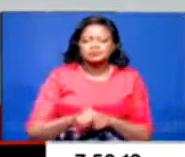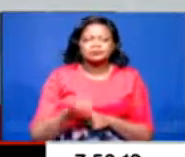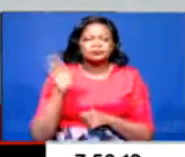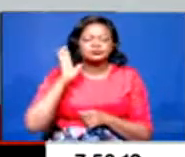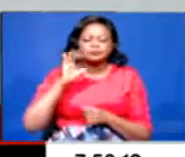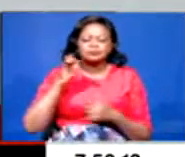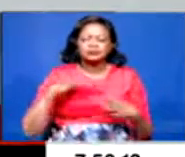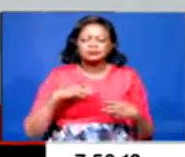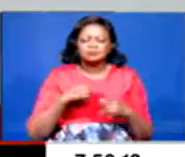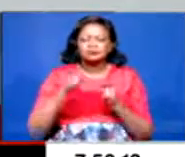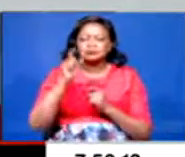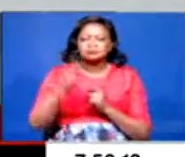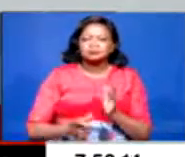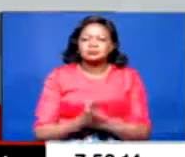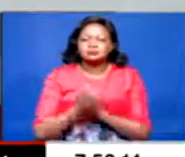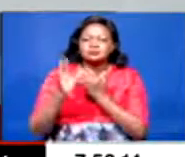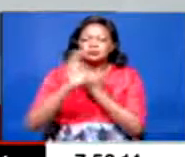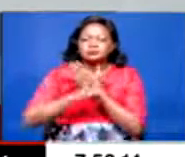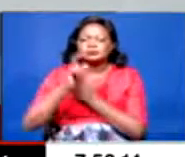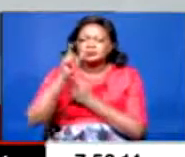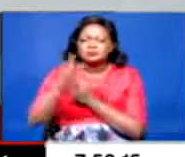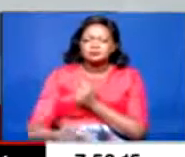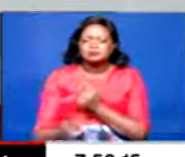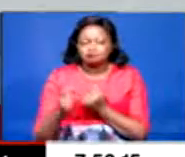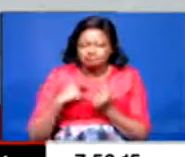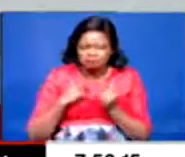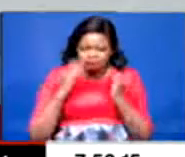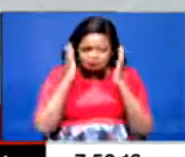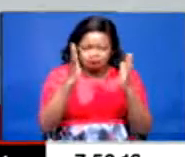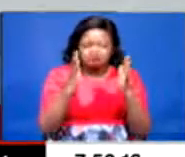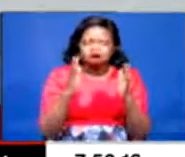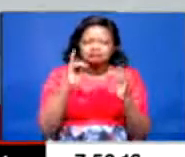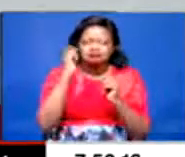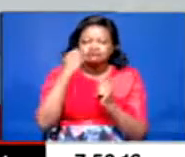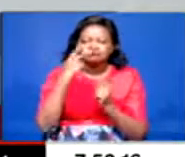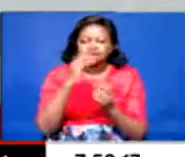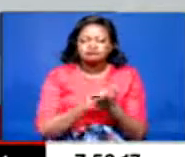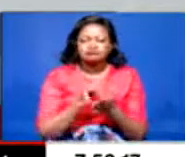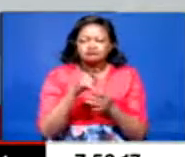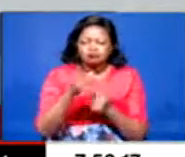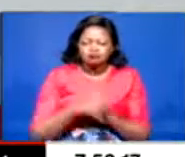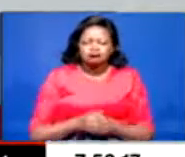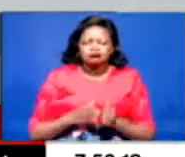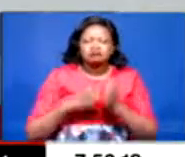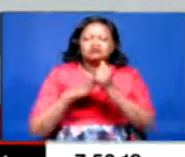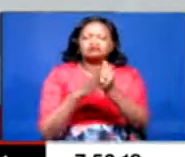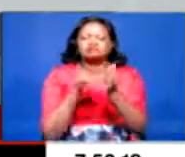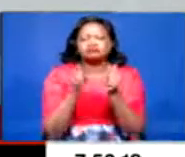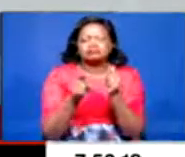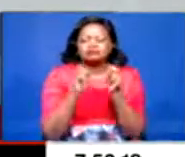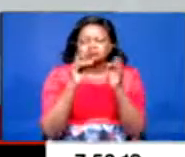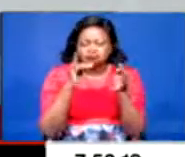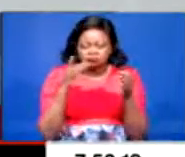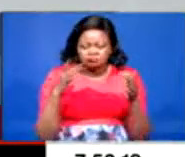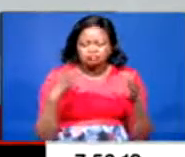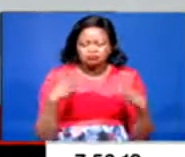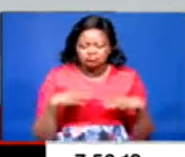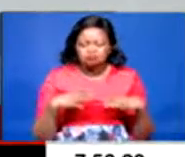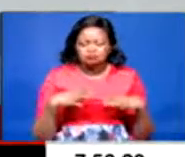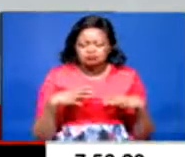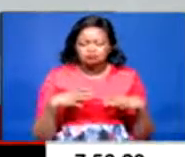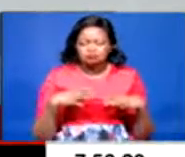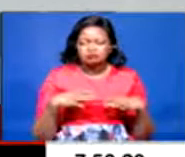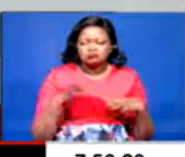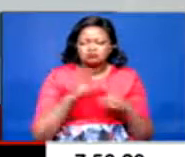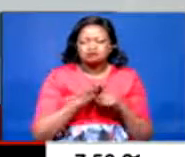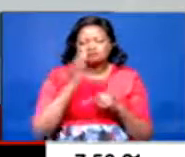other countries in the region are actually looking to Kenya and say, look, you guys have been trailblazers in this. If you guys get it right, we have a hope that Uganda will